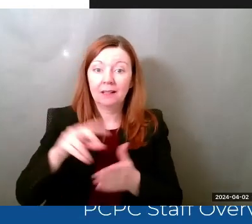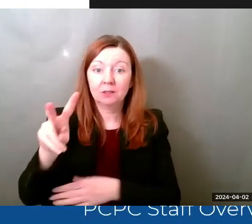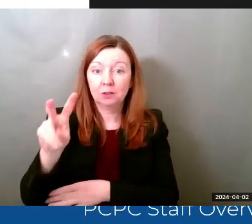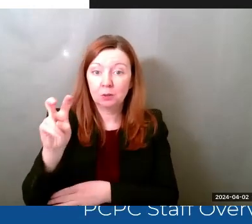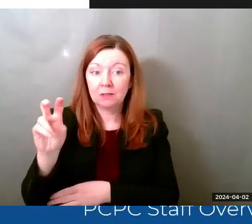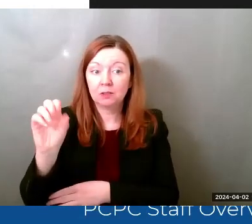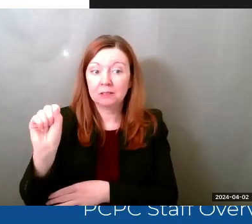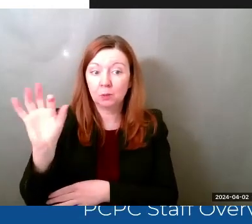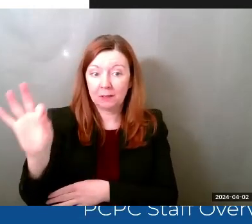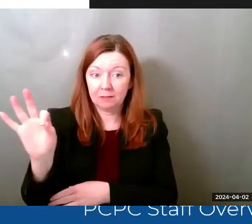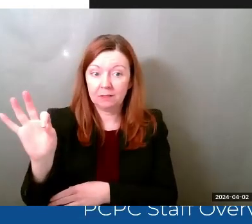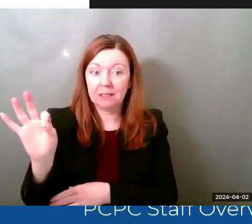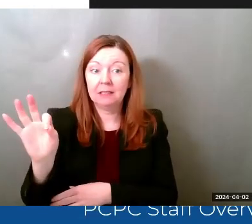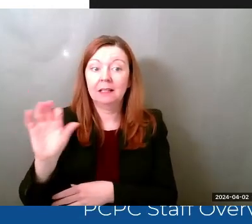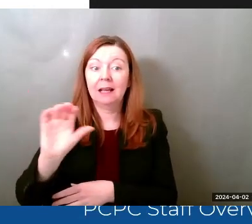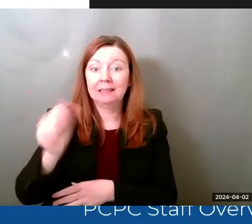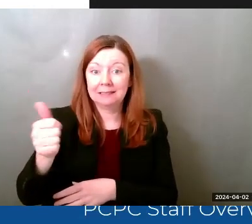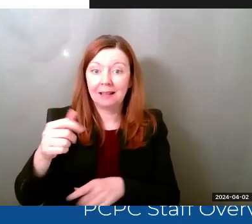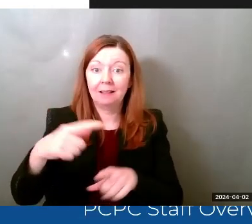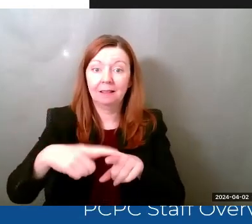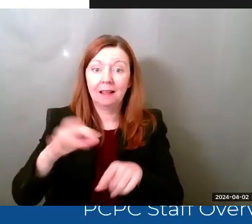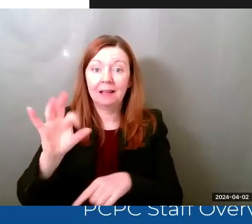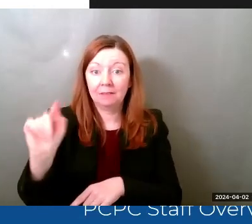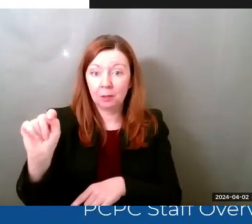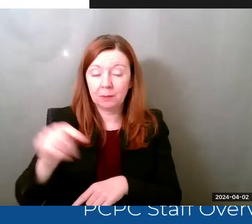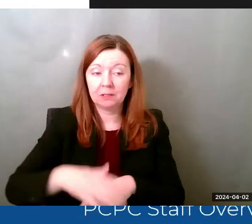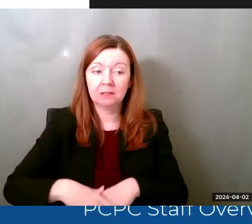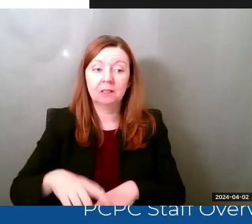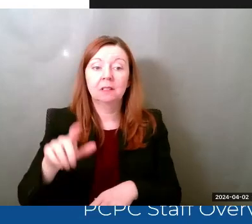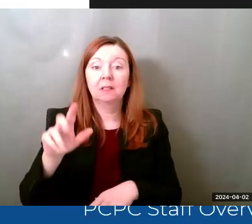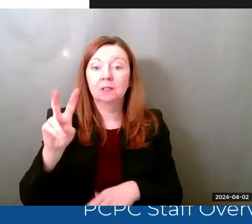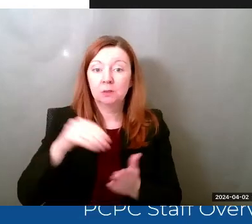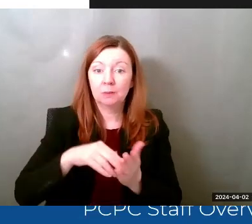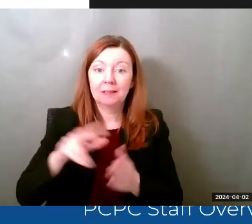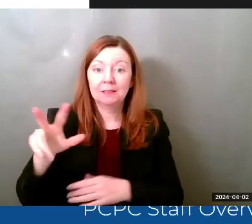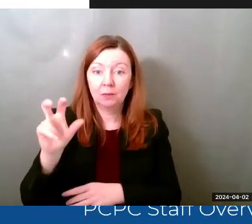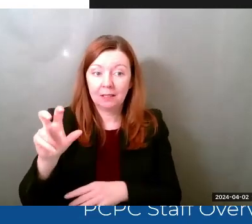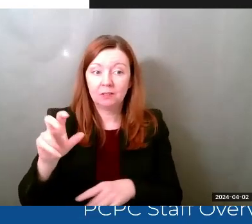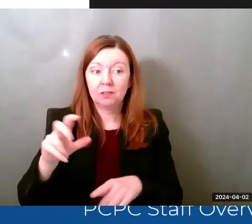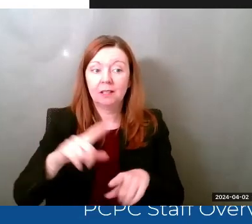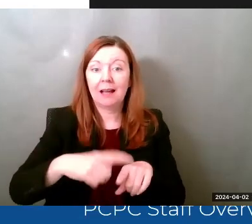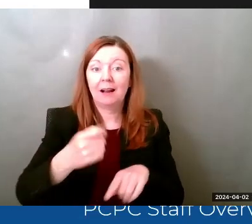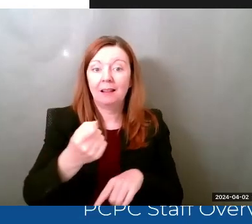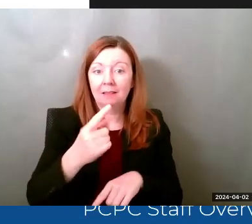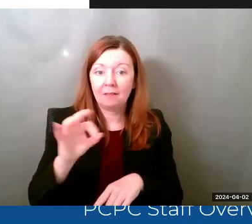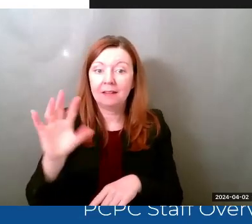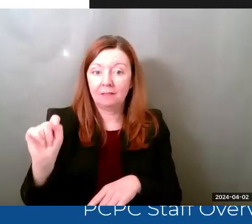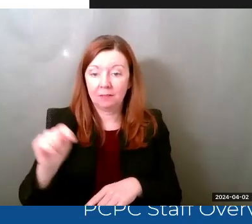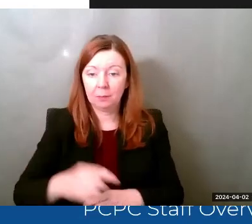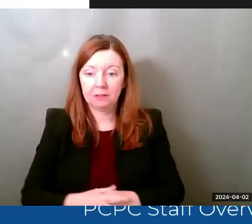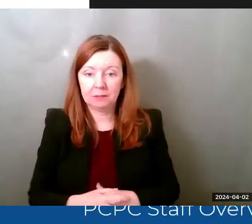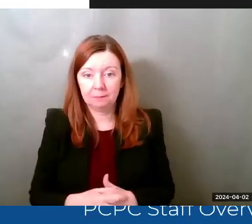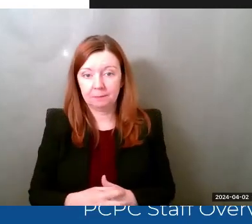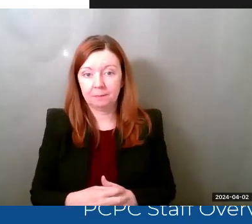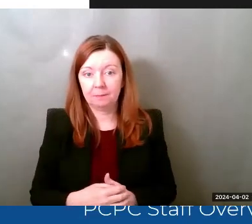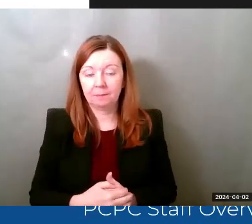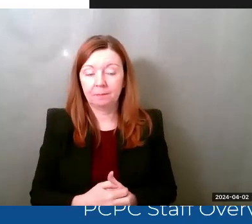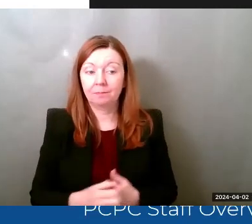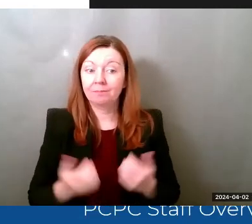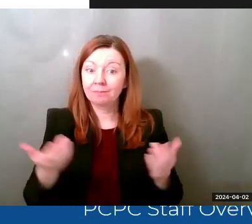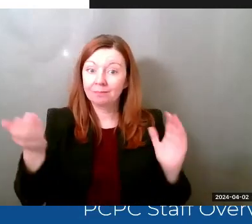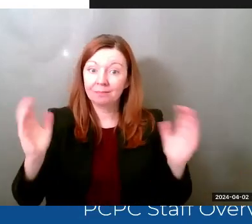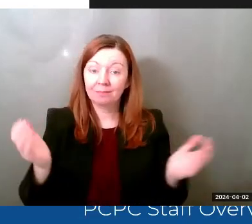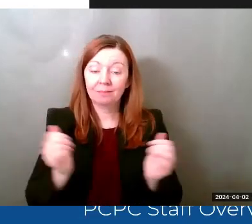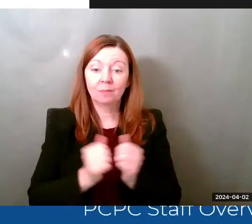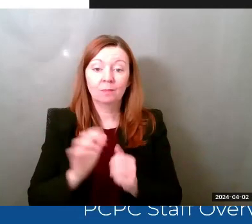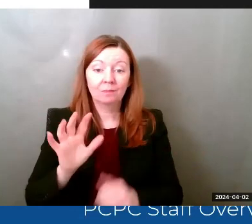3,200 square feet at 10th and Filbert, and 2,300 square feet at 11th and Filbert Streets. This compares